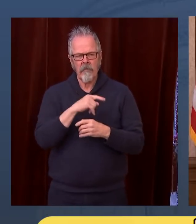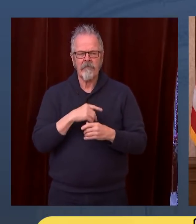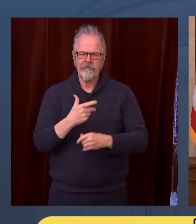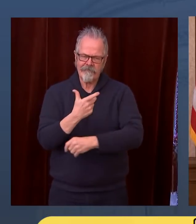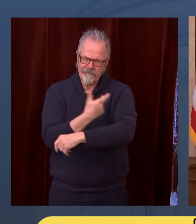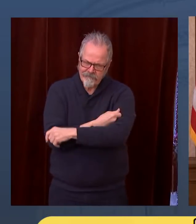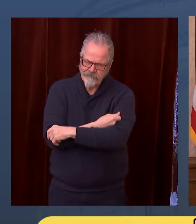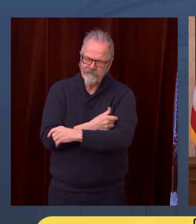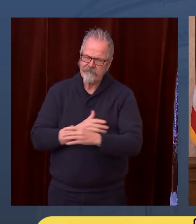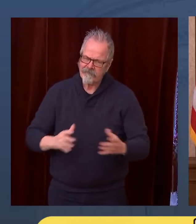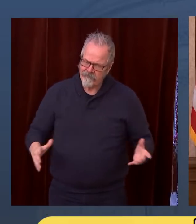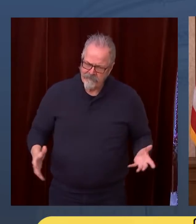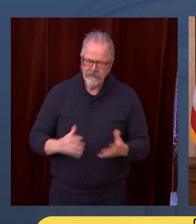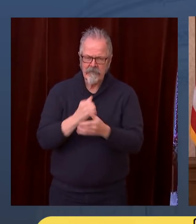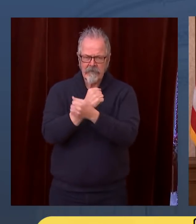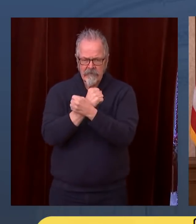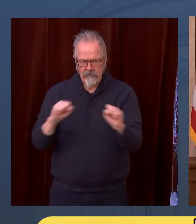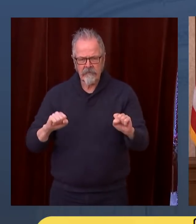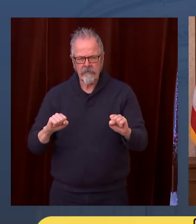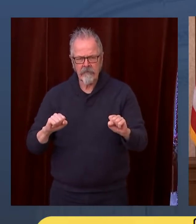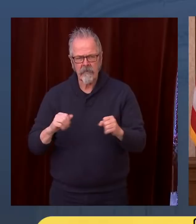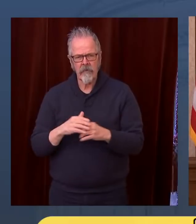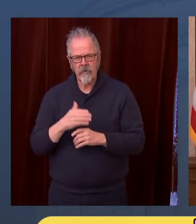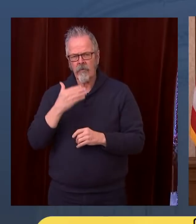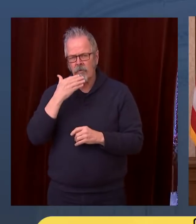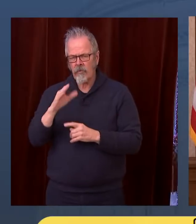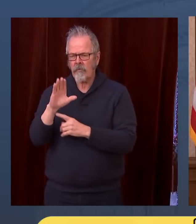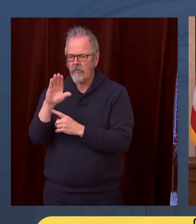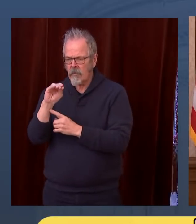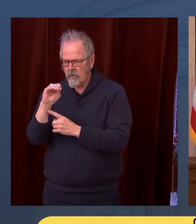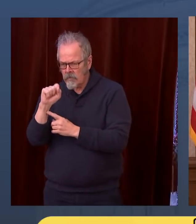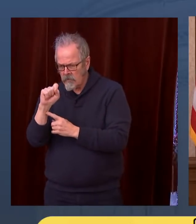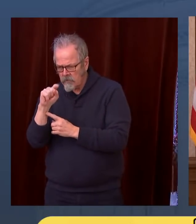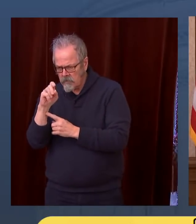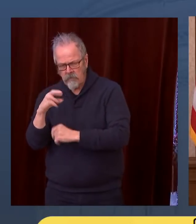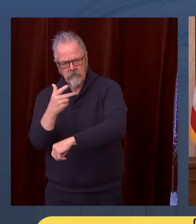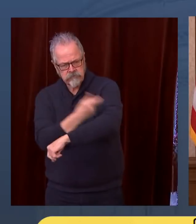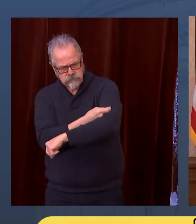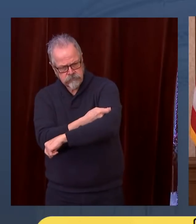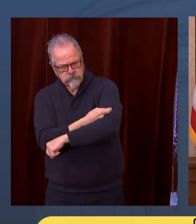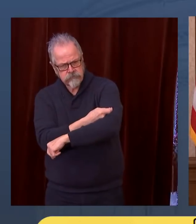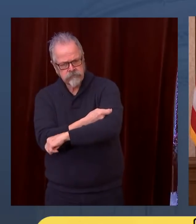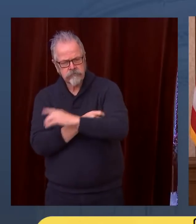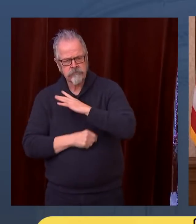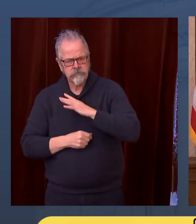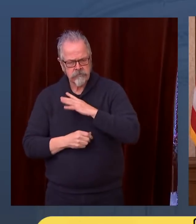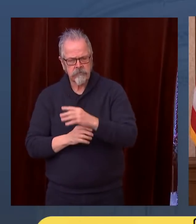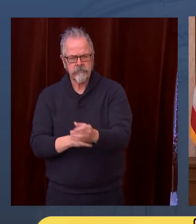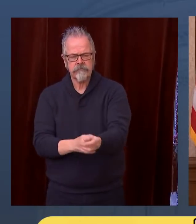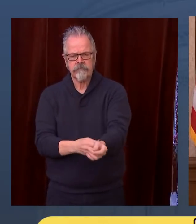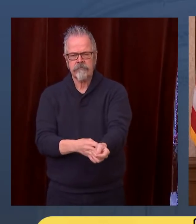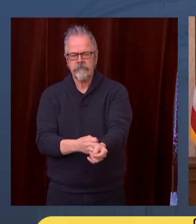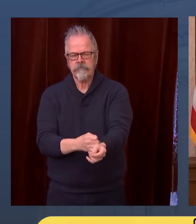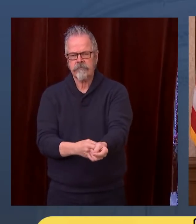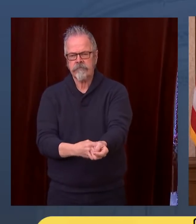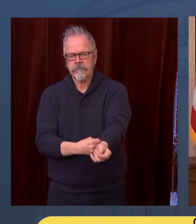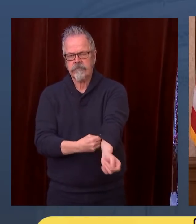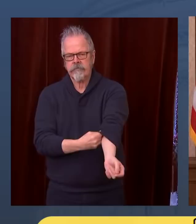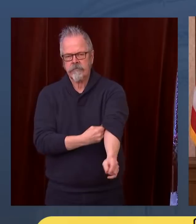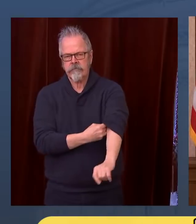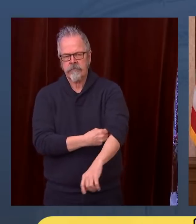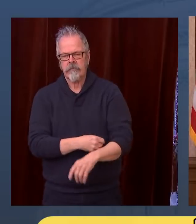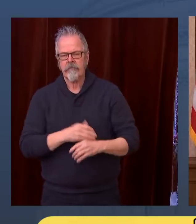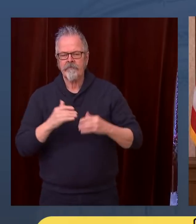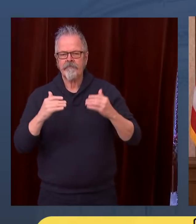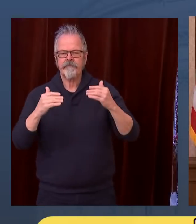booster. It's good for you and it's good for your health. Okay, we can move forward. I also want to note that people will